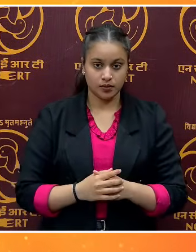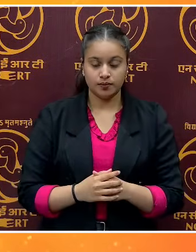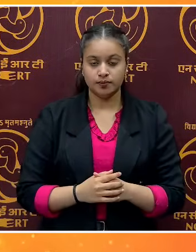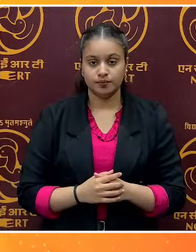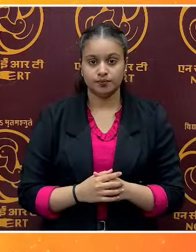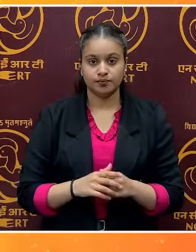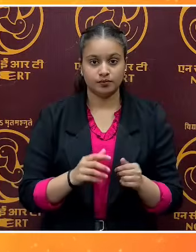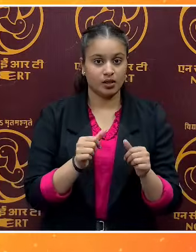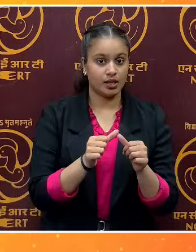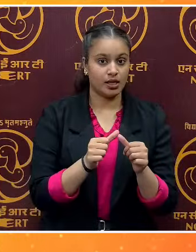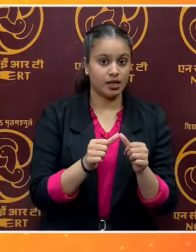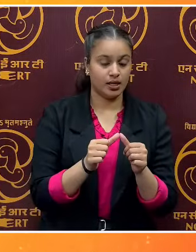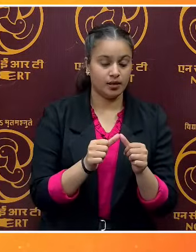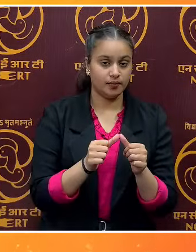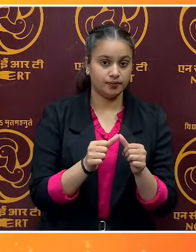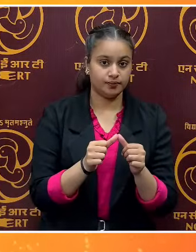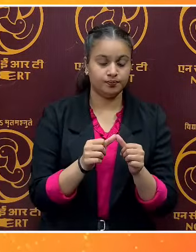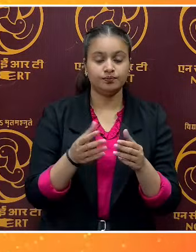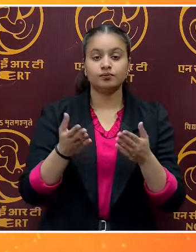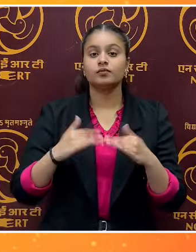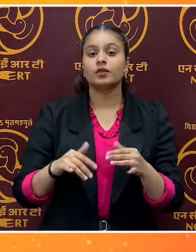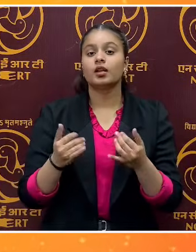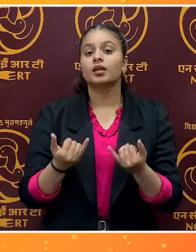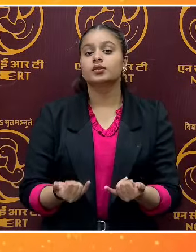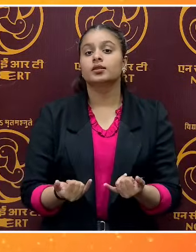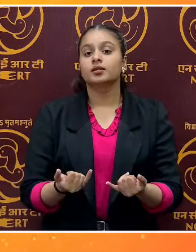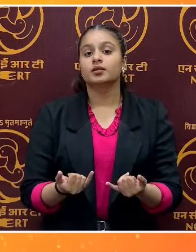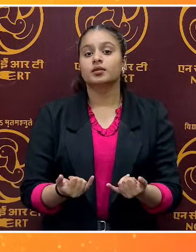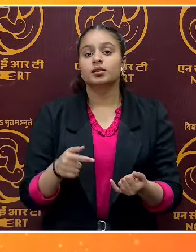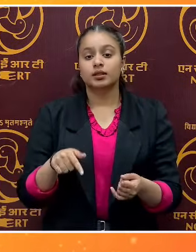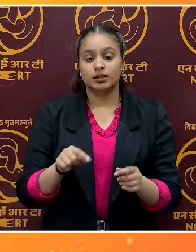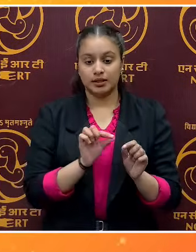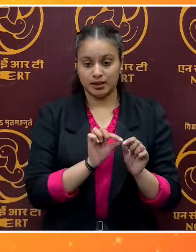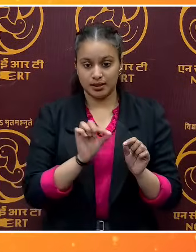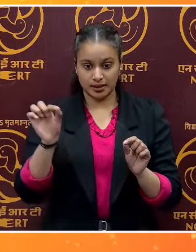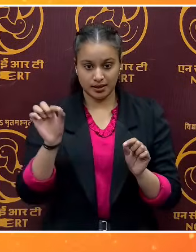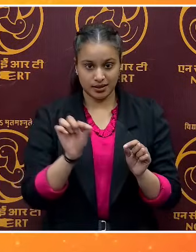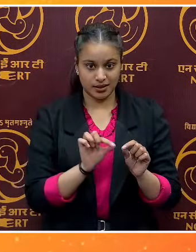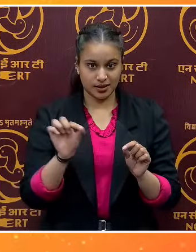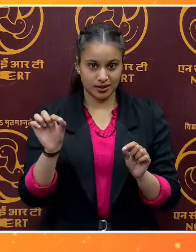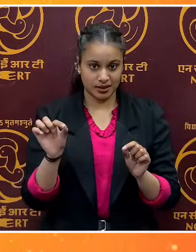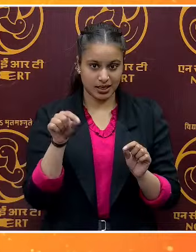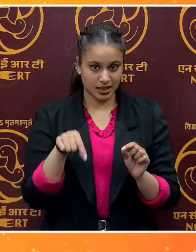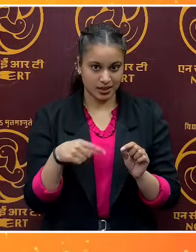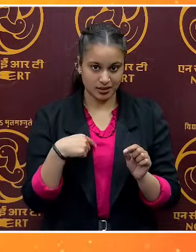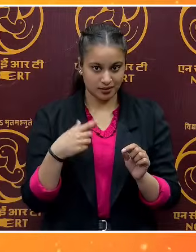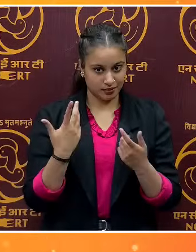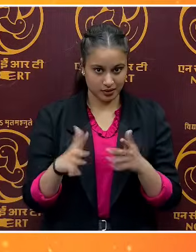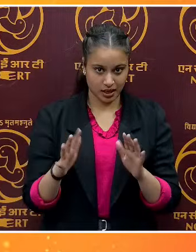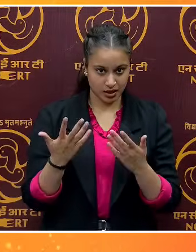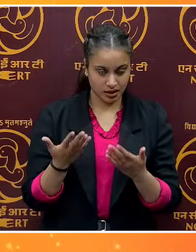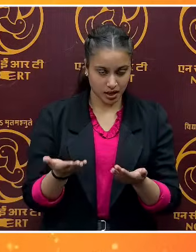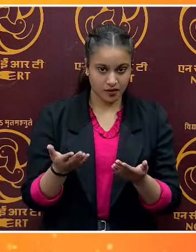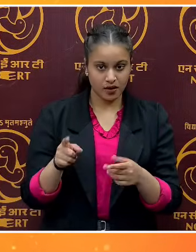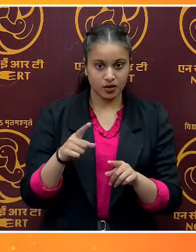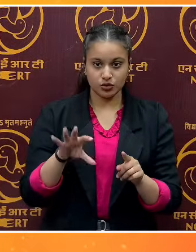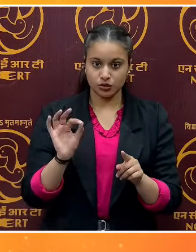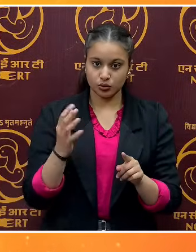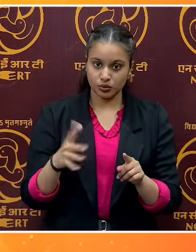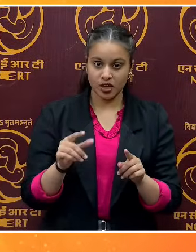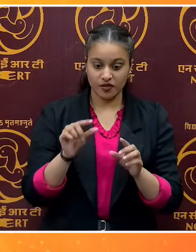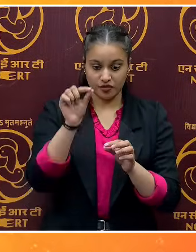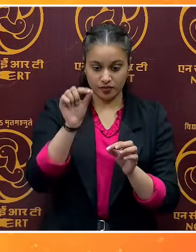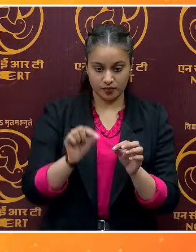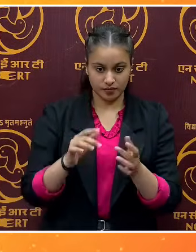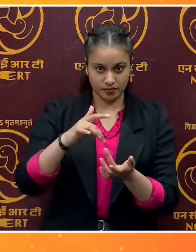this A. Alright. Now, because this line was already done, we had taken